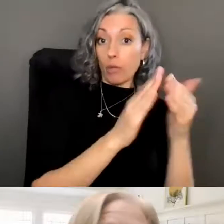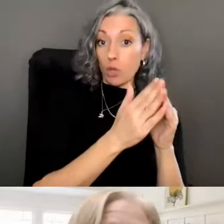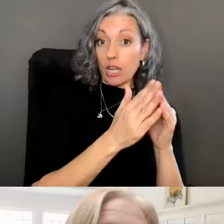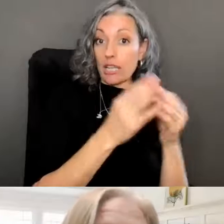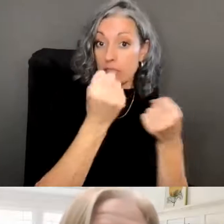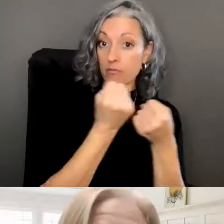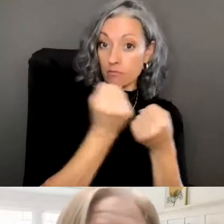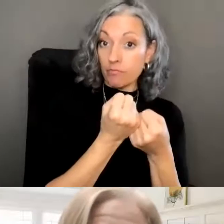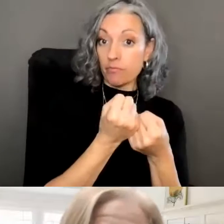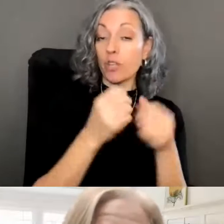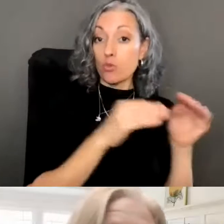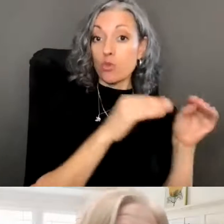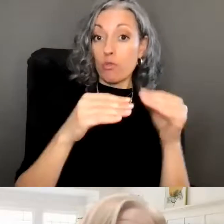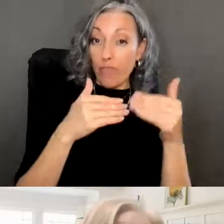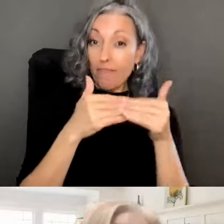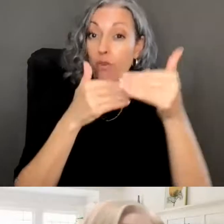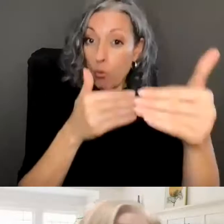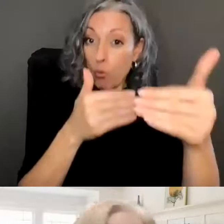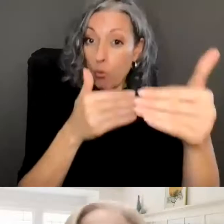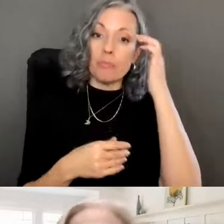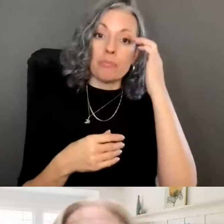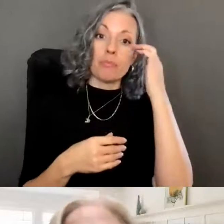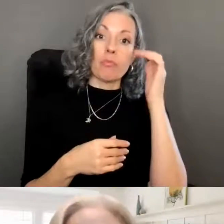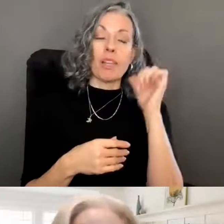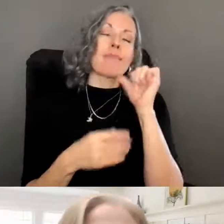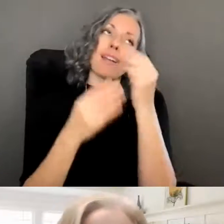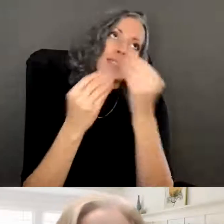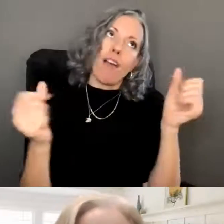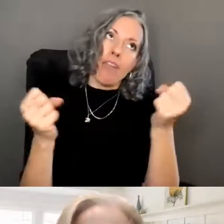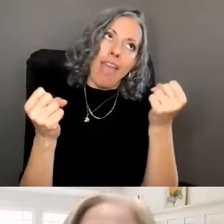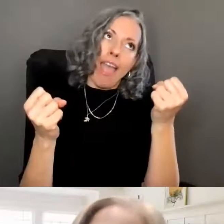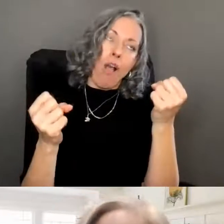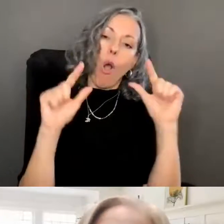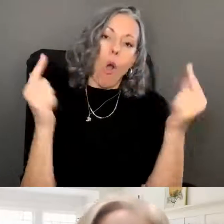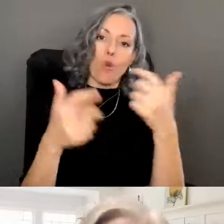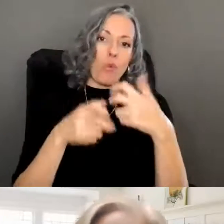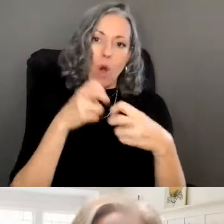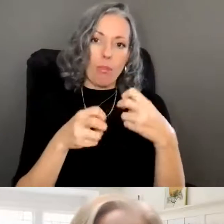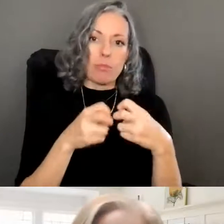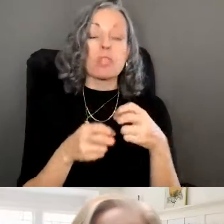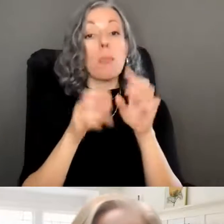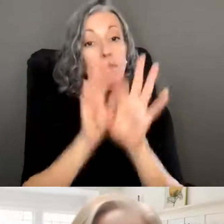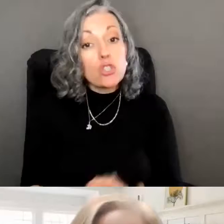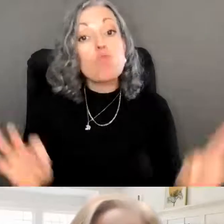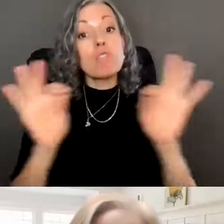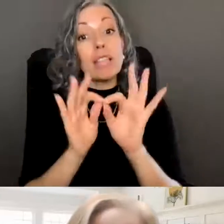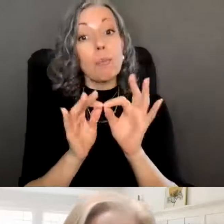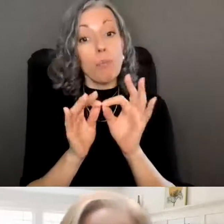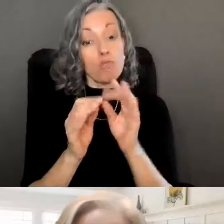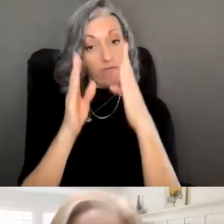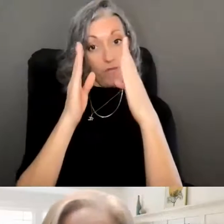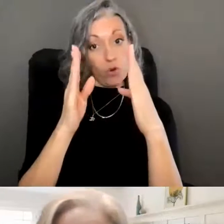advocates to help to move that forward. That doesn't solve all of our problems, but it would be a very important step in the right